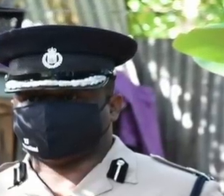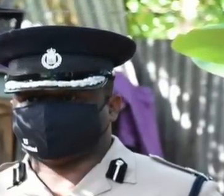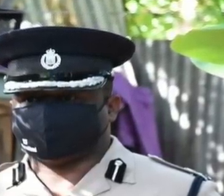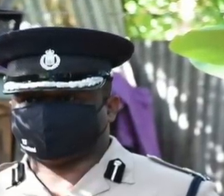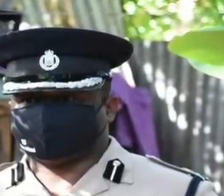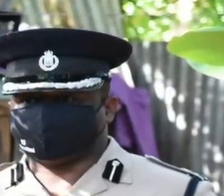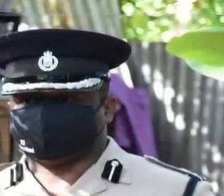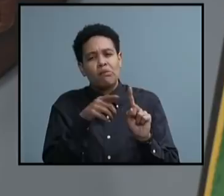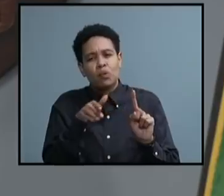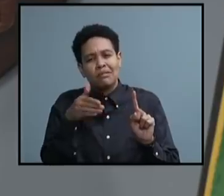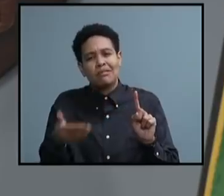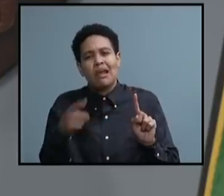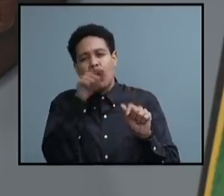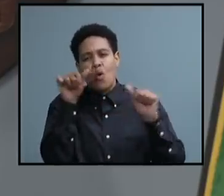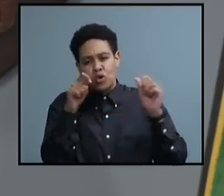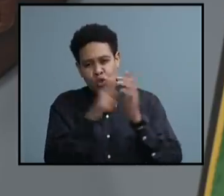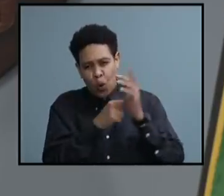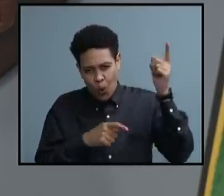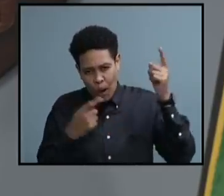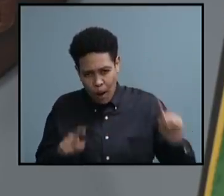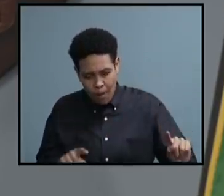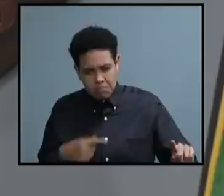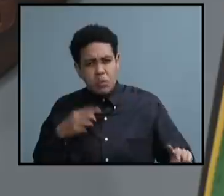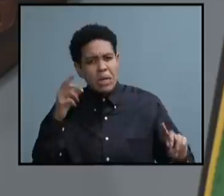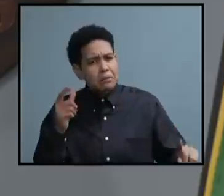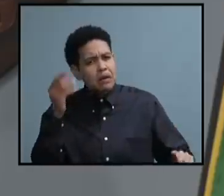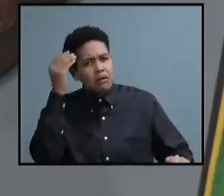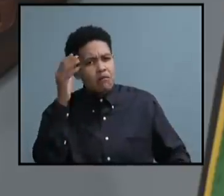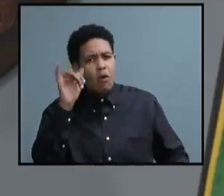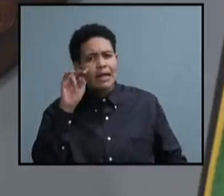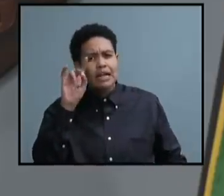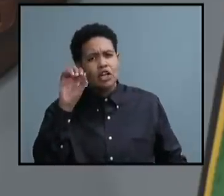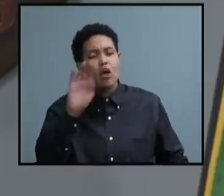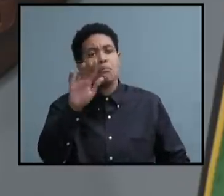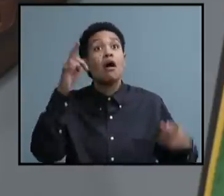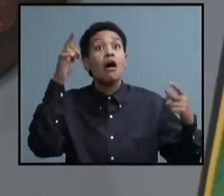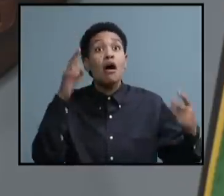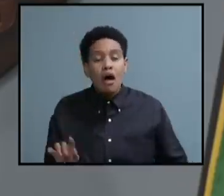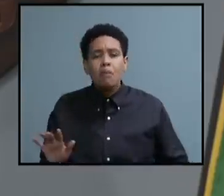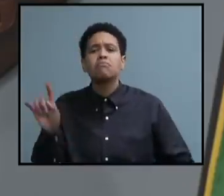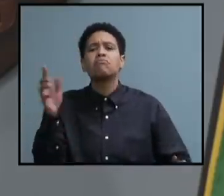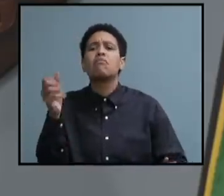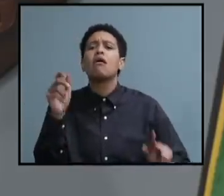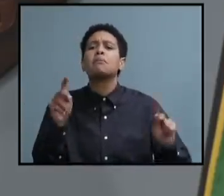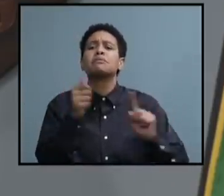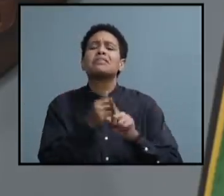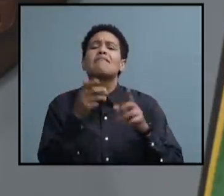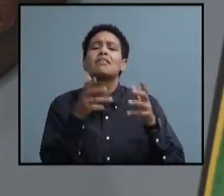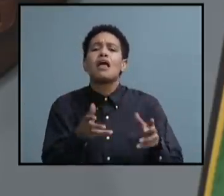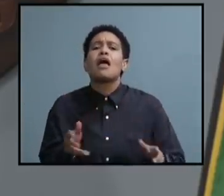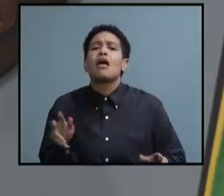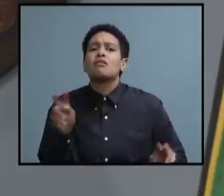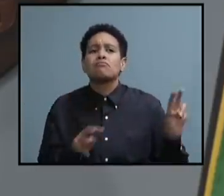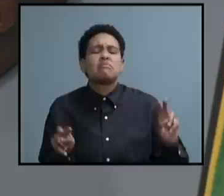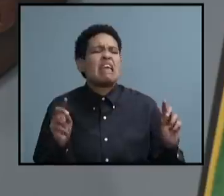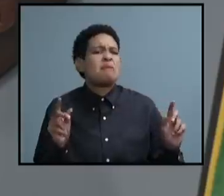we immediately informed Indicom of the incident and they got persons on site